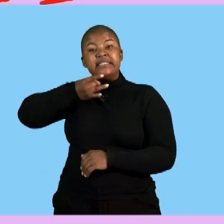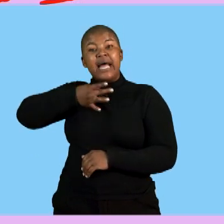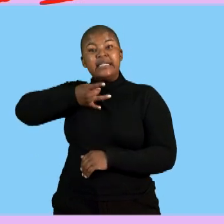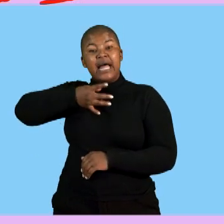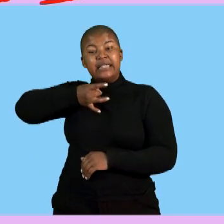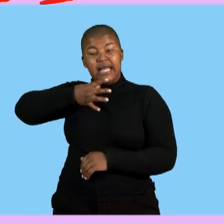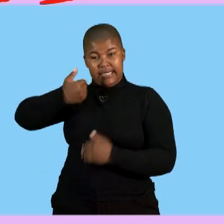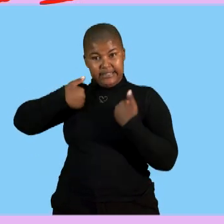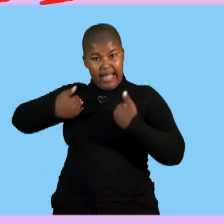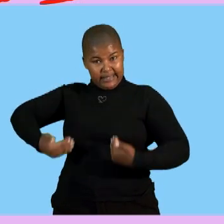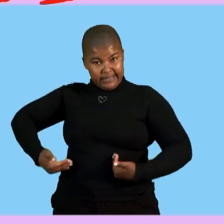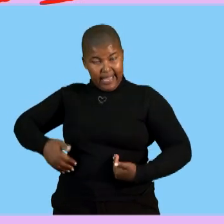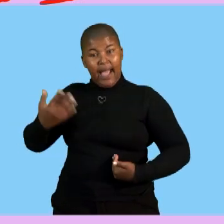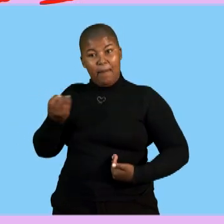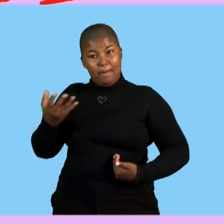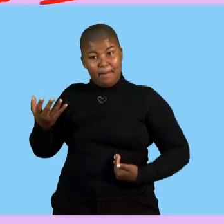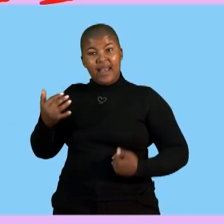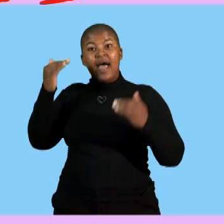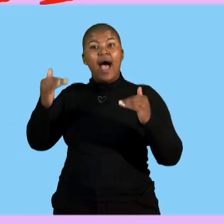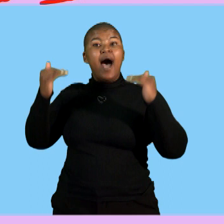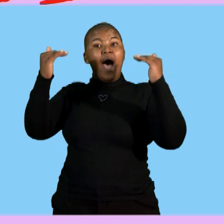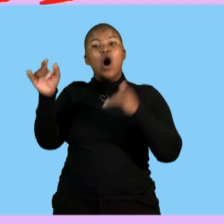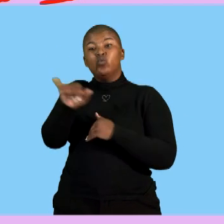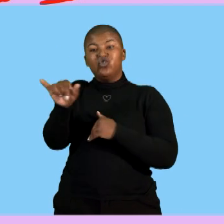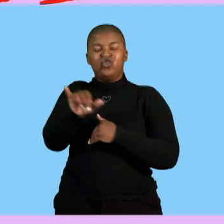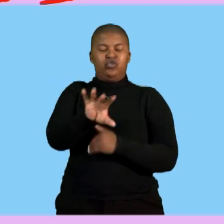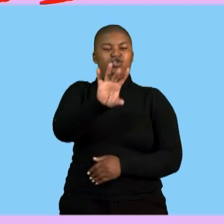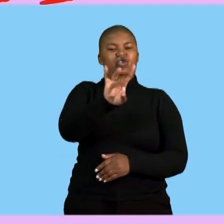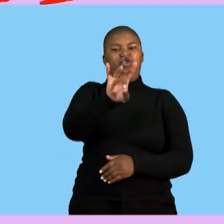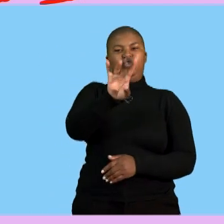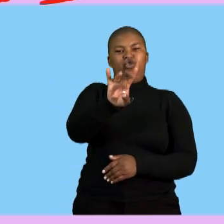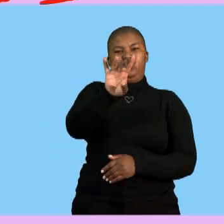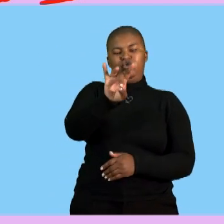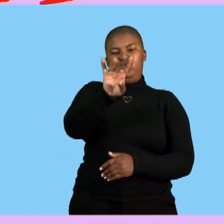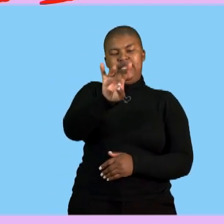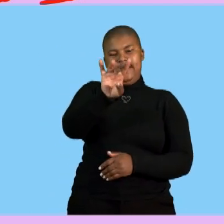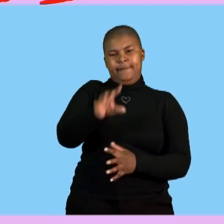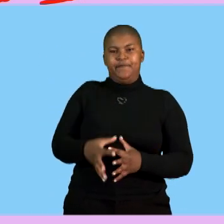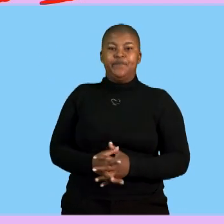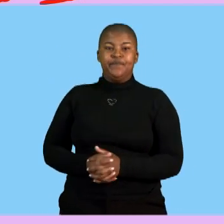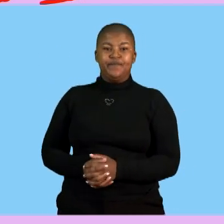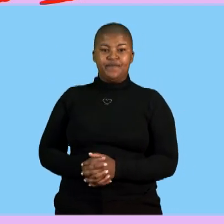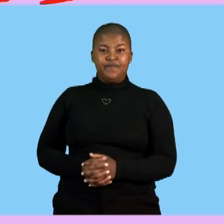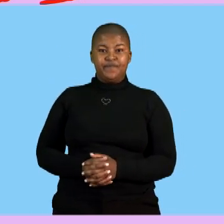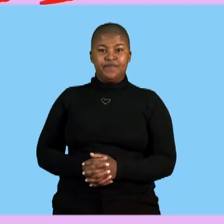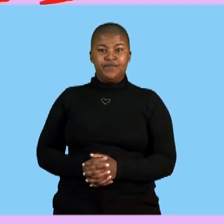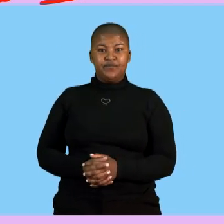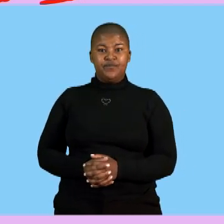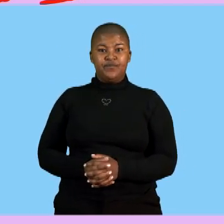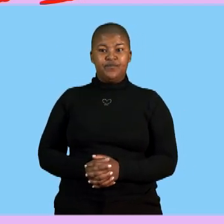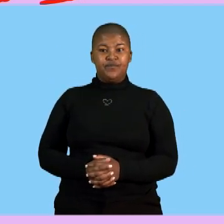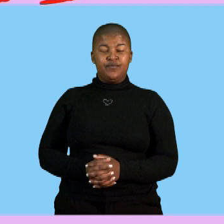and Saturday and Sunday. So the highest is there, which is then Tuesday.